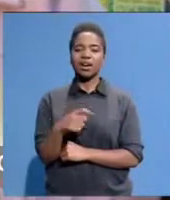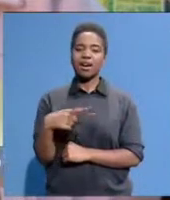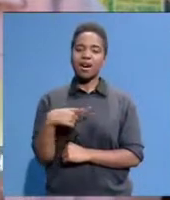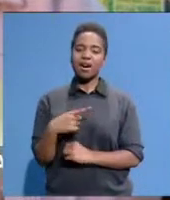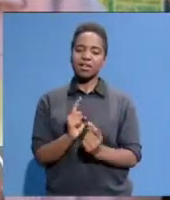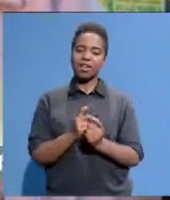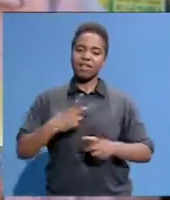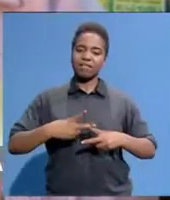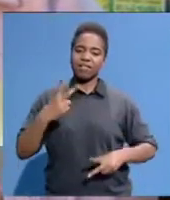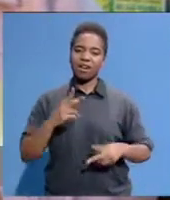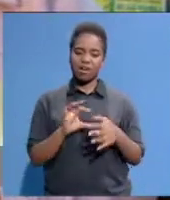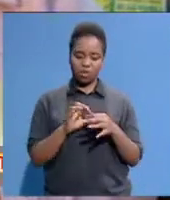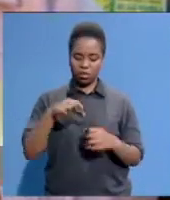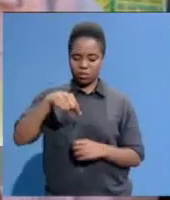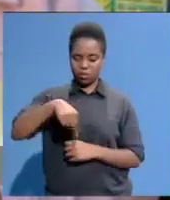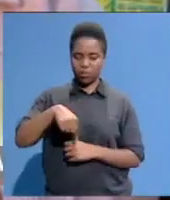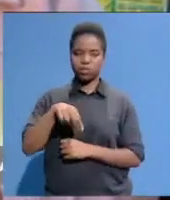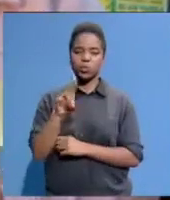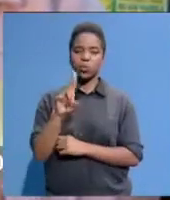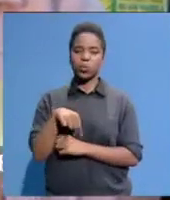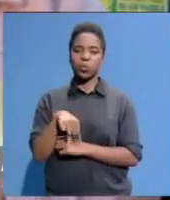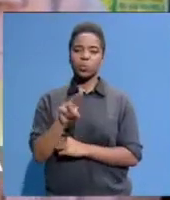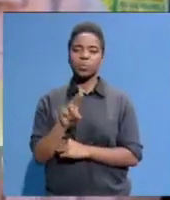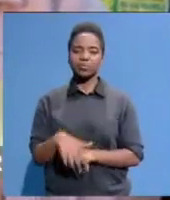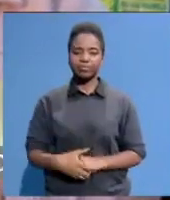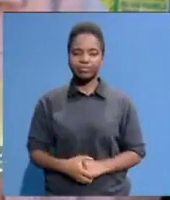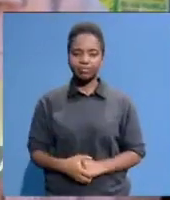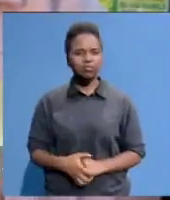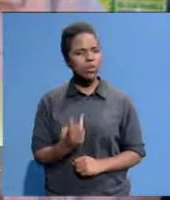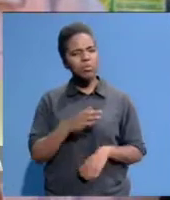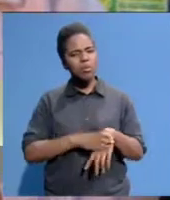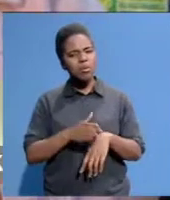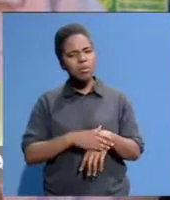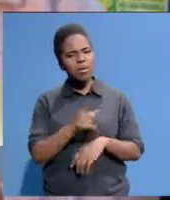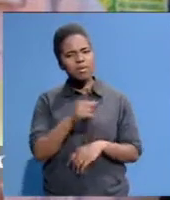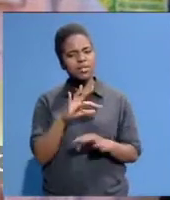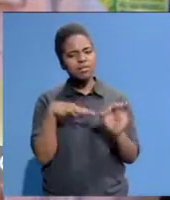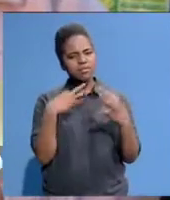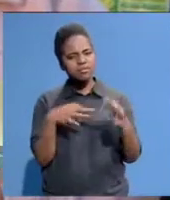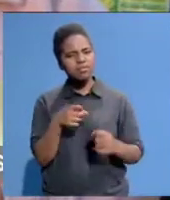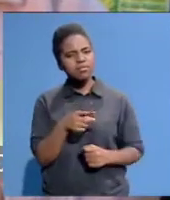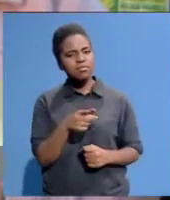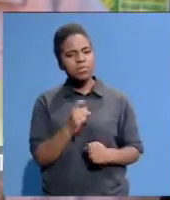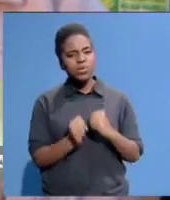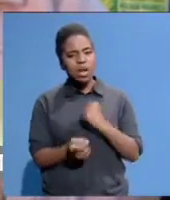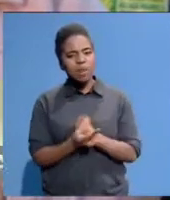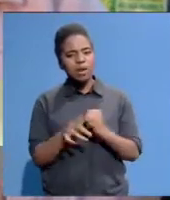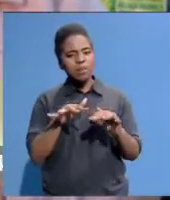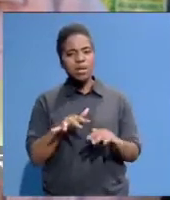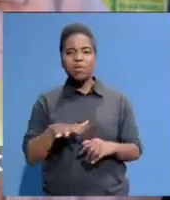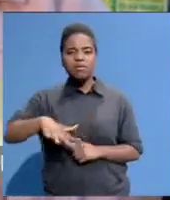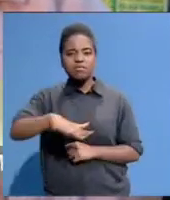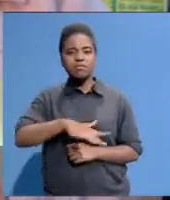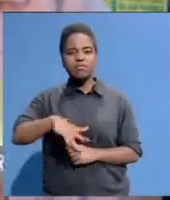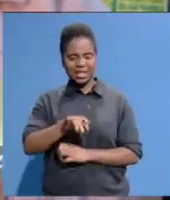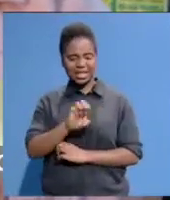kwikhaya lakhe laseQunu. And also just give us a bit of background, Zimkhitha, with regards to the people in Mthatha. I can